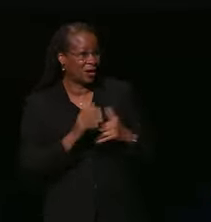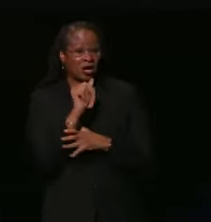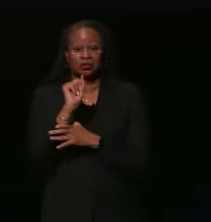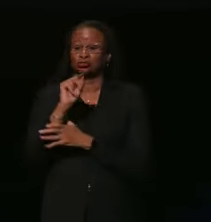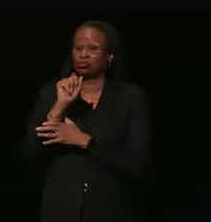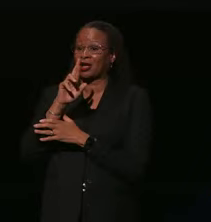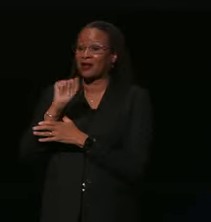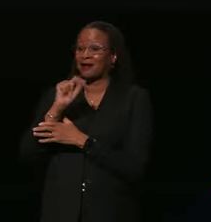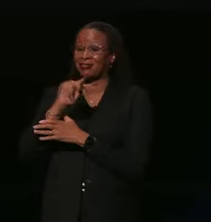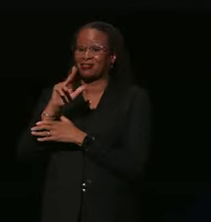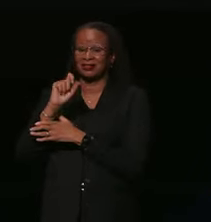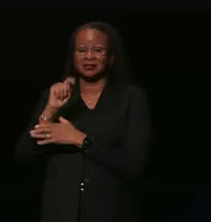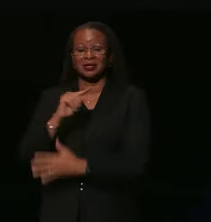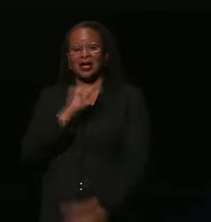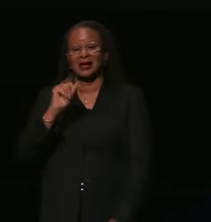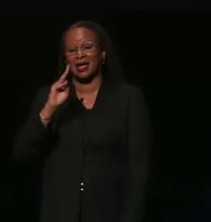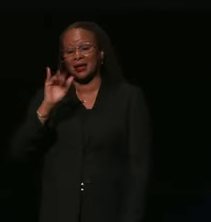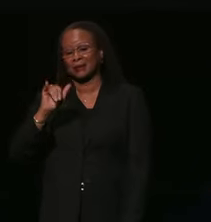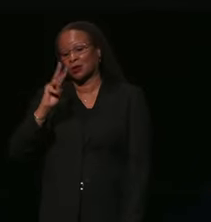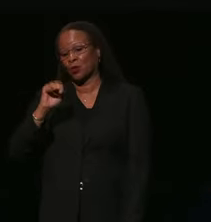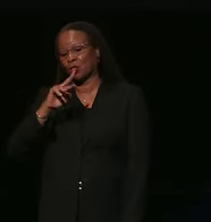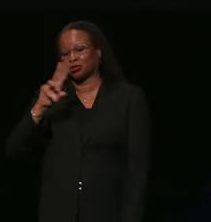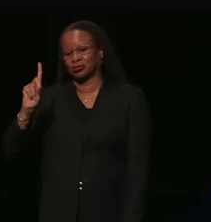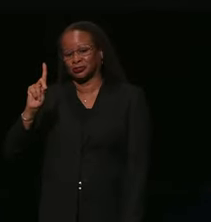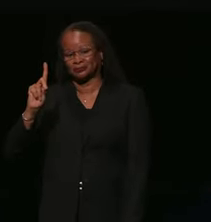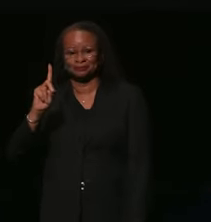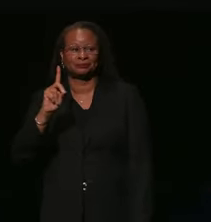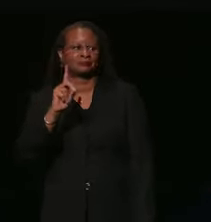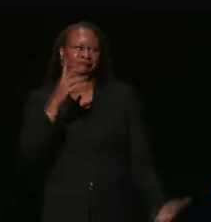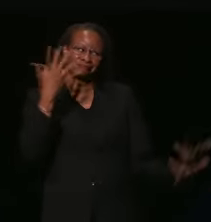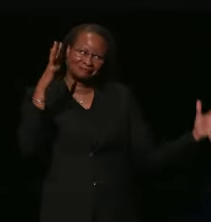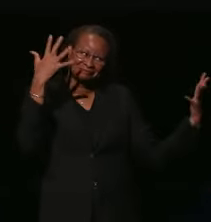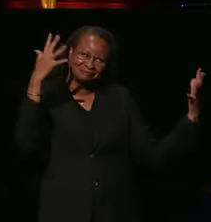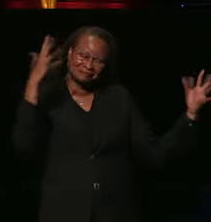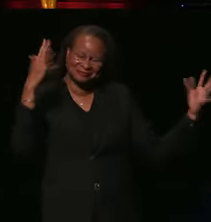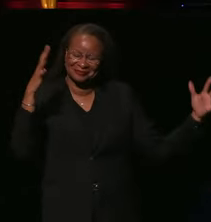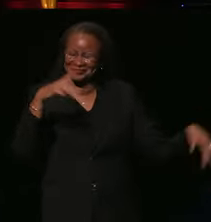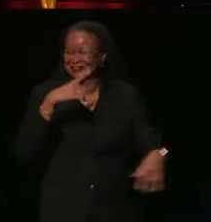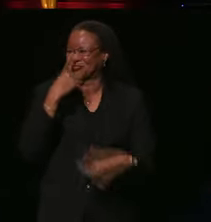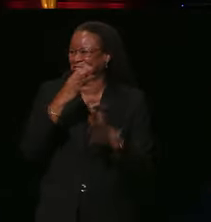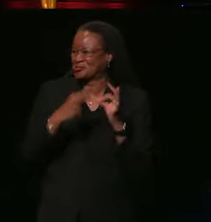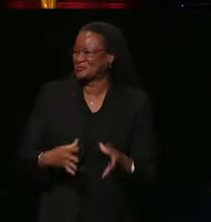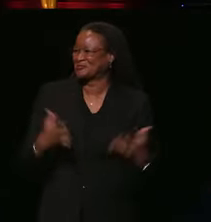are Andrea Lust and Abby Woolard. This is a, yes, please.